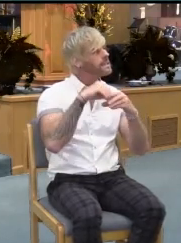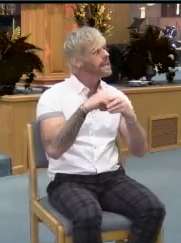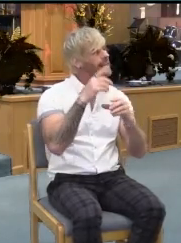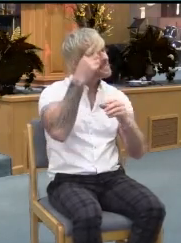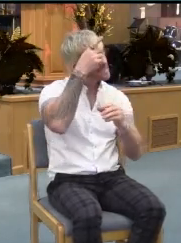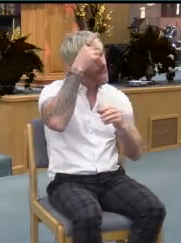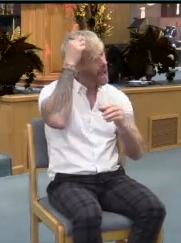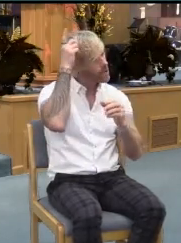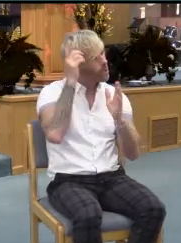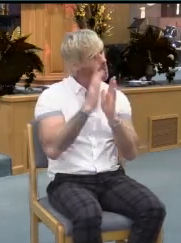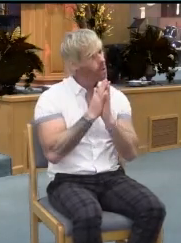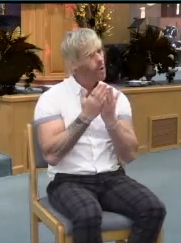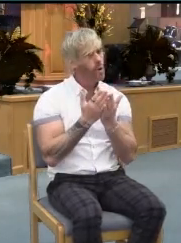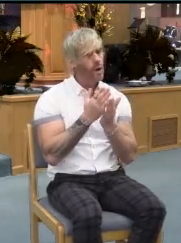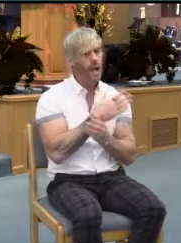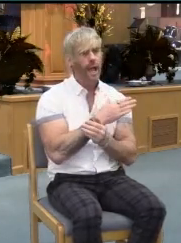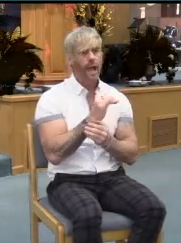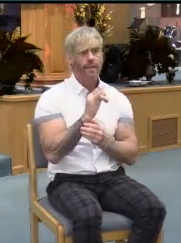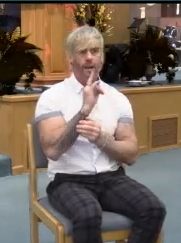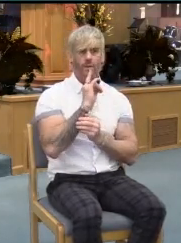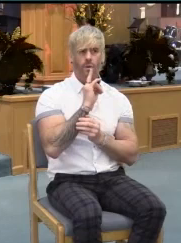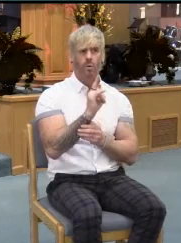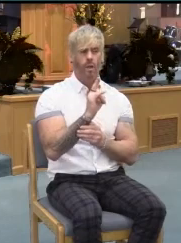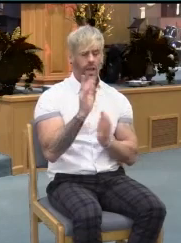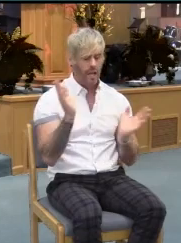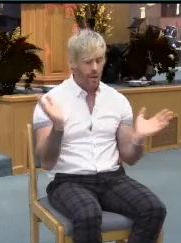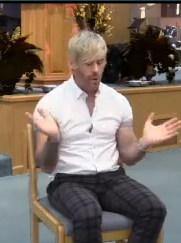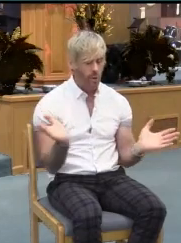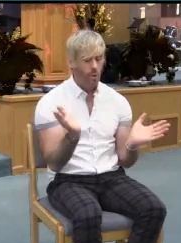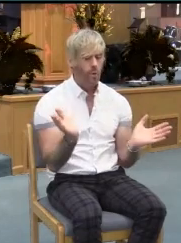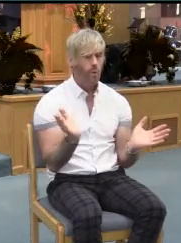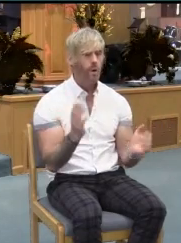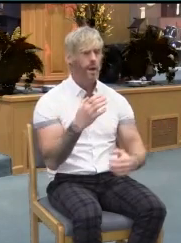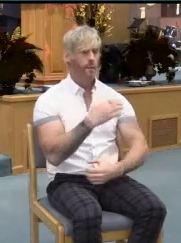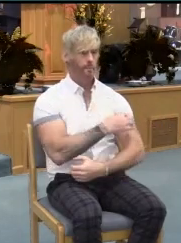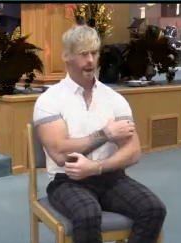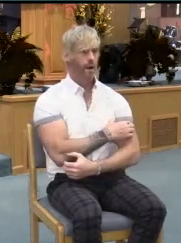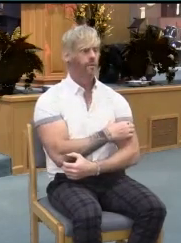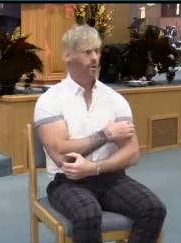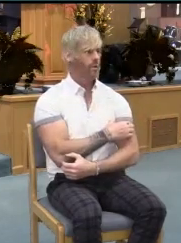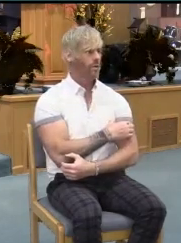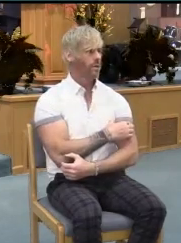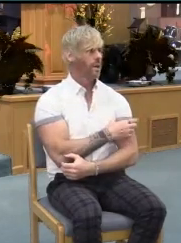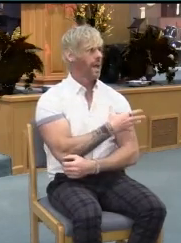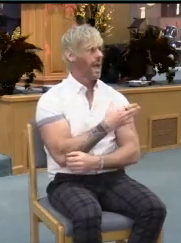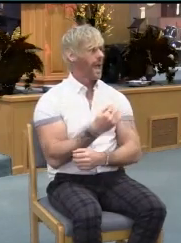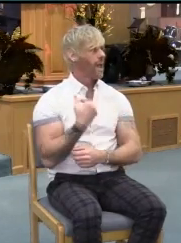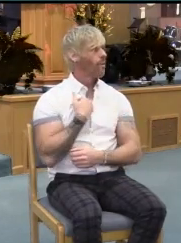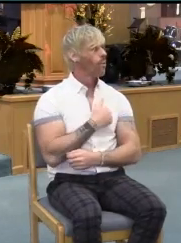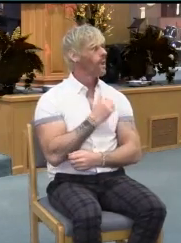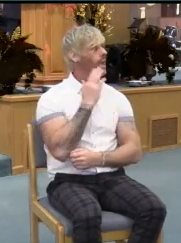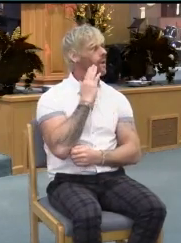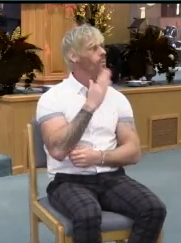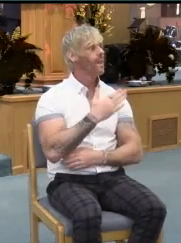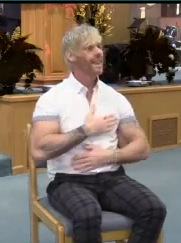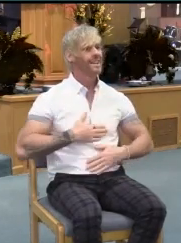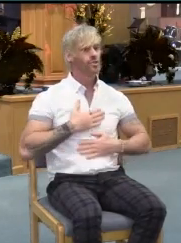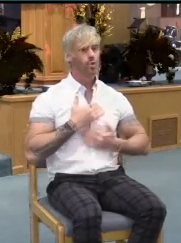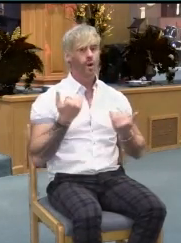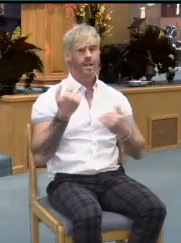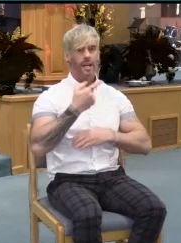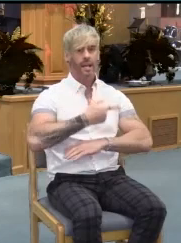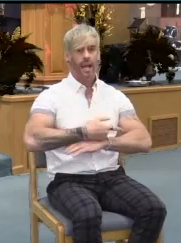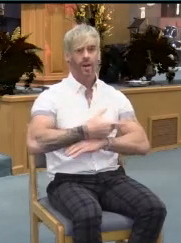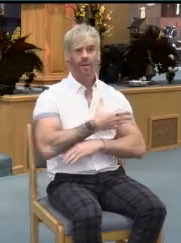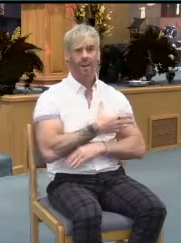just so encouraging and so powerful. And so we're going to enjoy that together with a Western